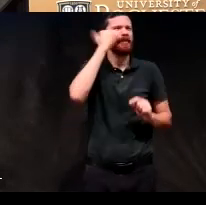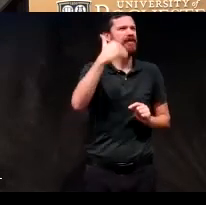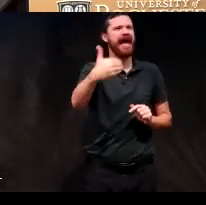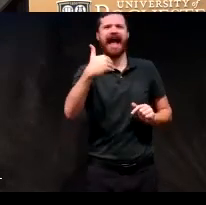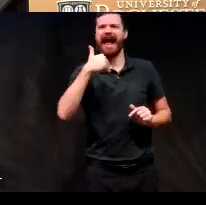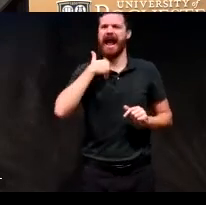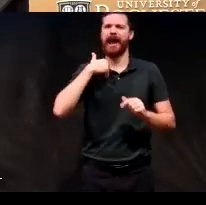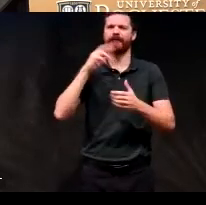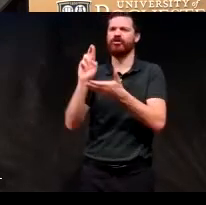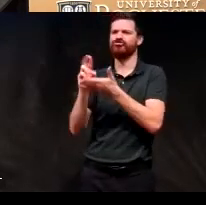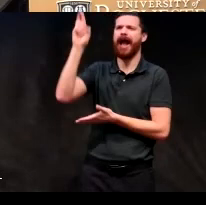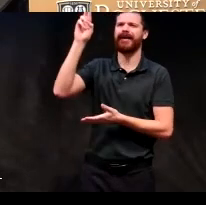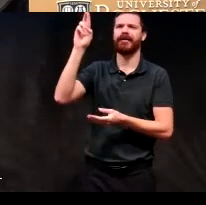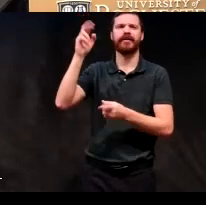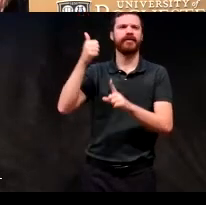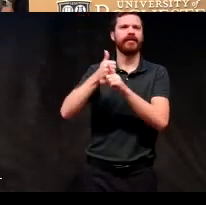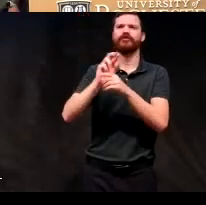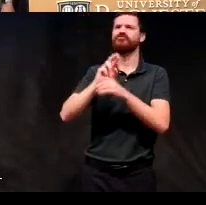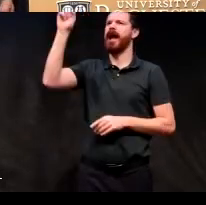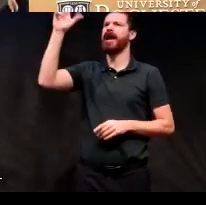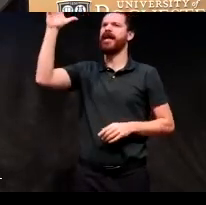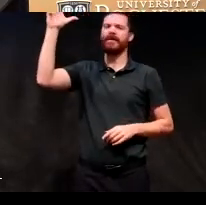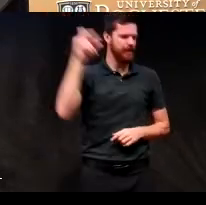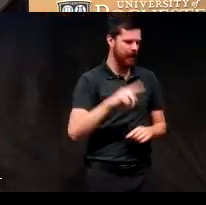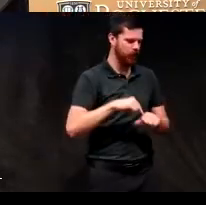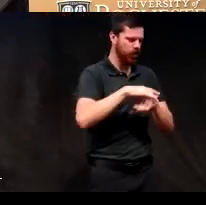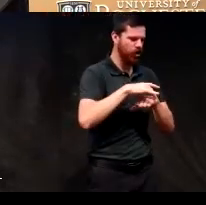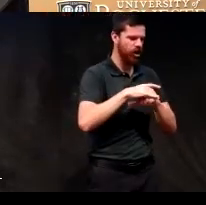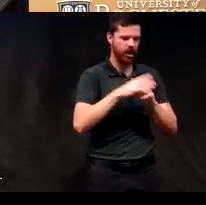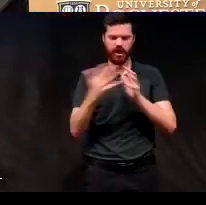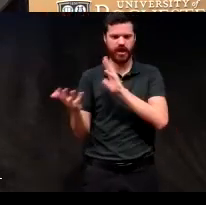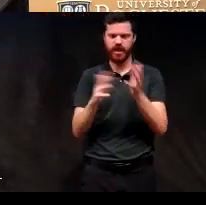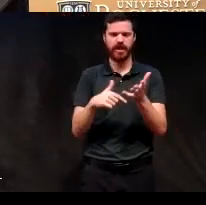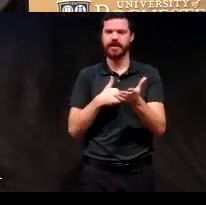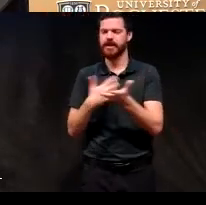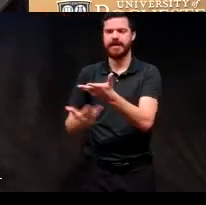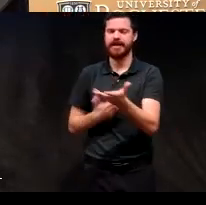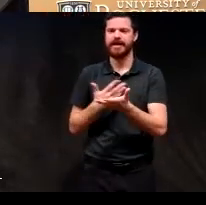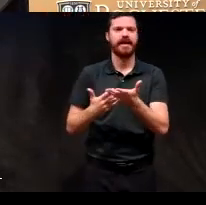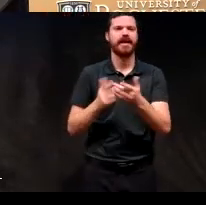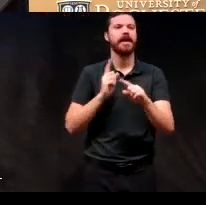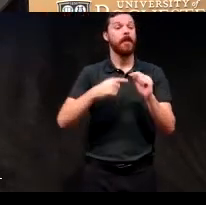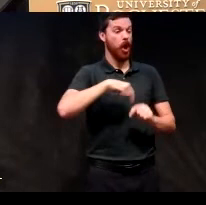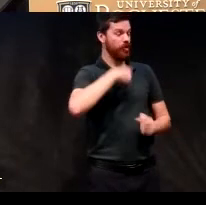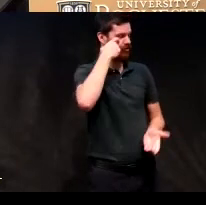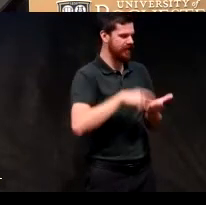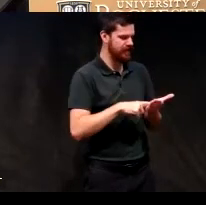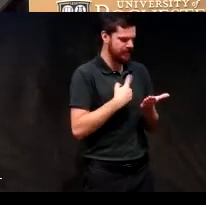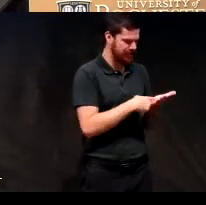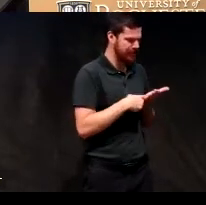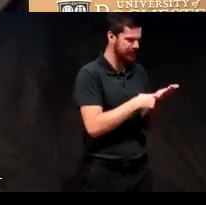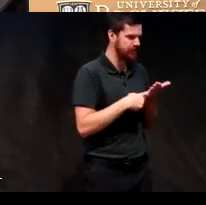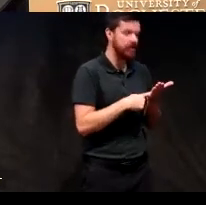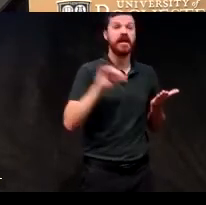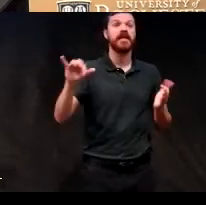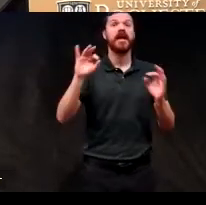this rocket and it was taking off and coming back down to earth. And what we came away with realizes this child's world was